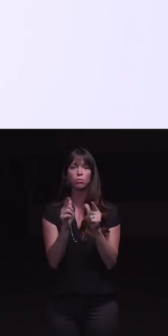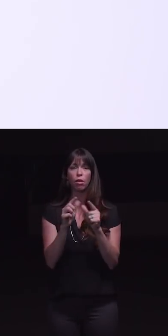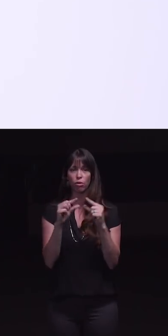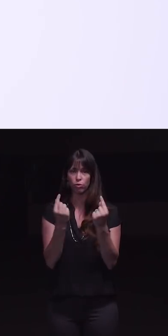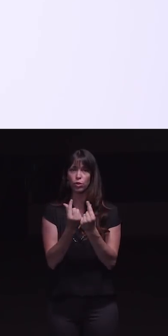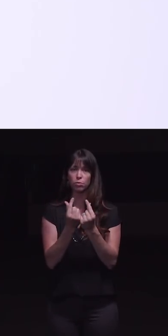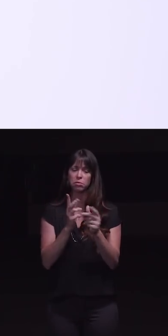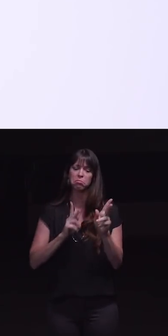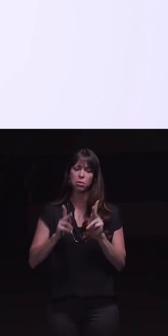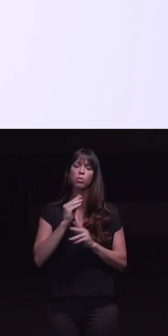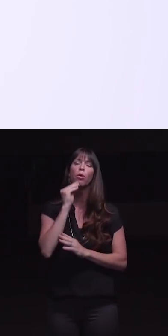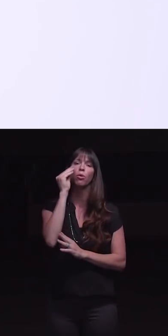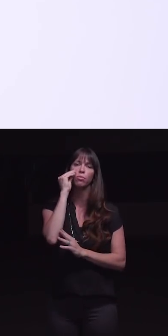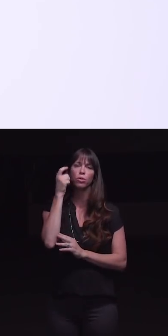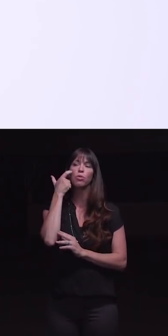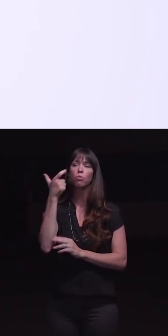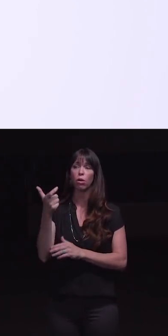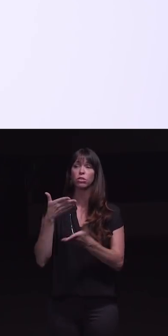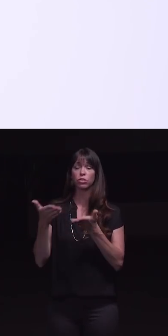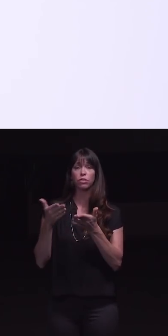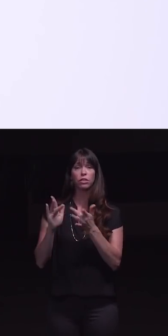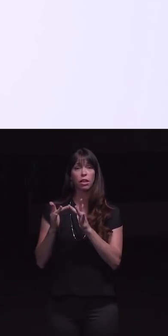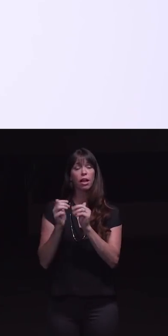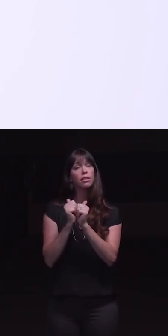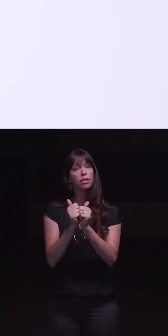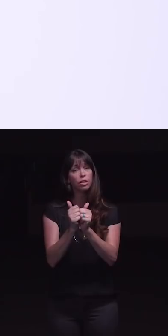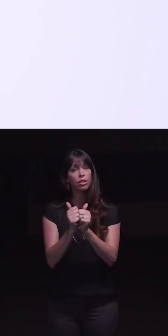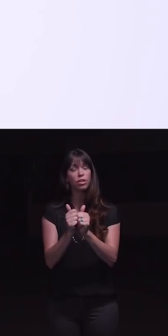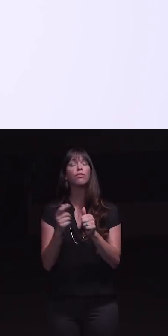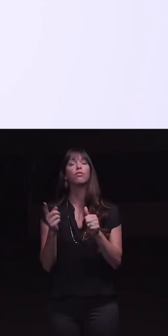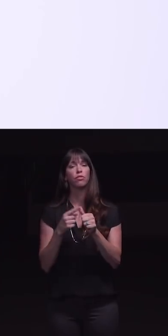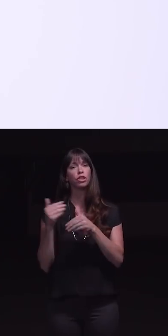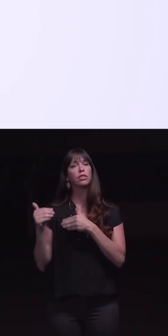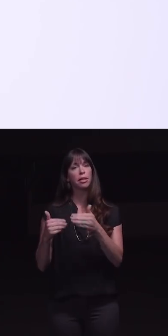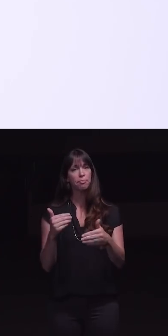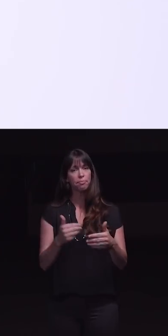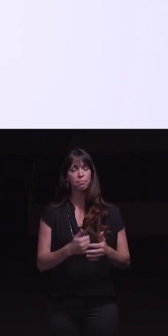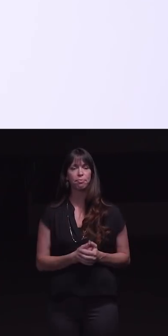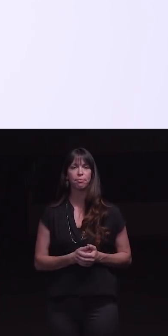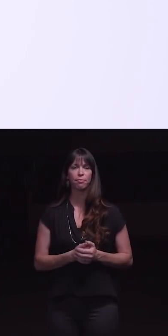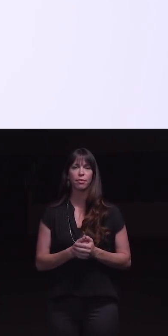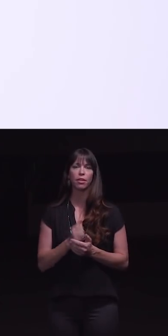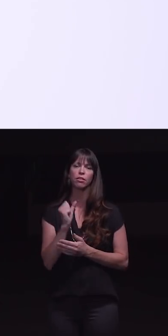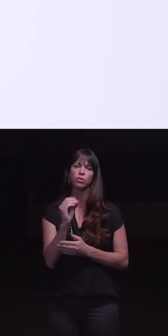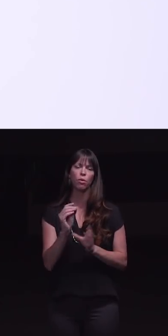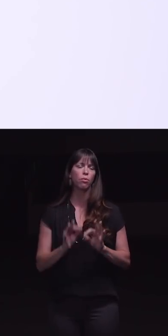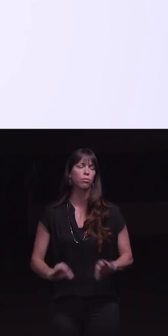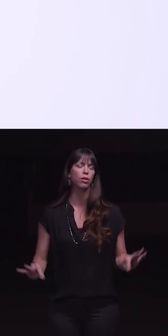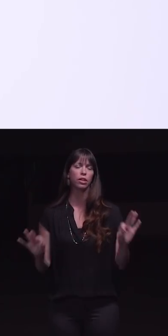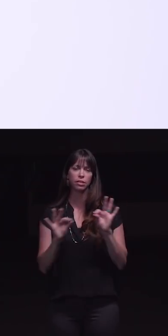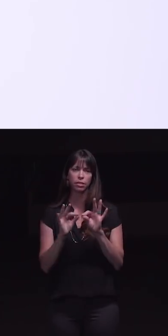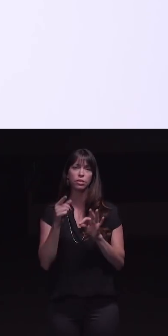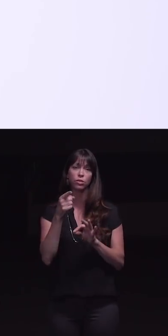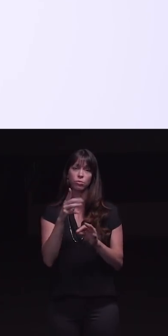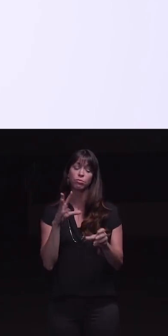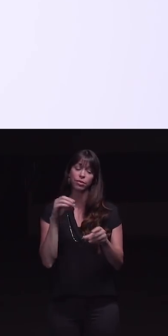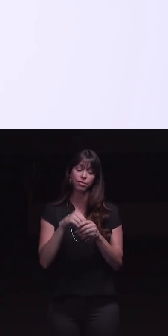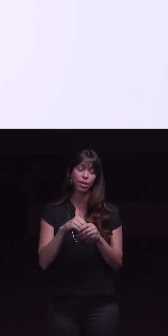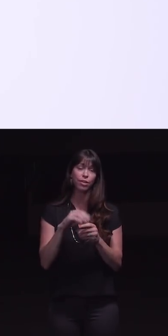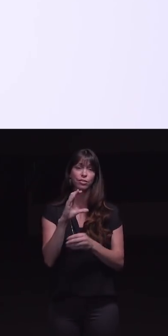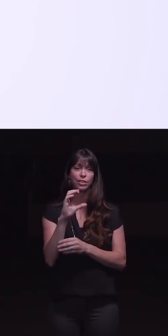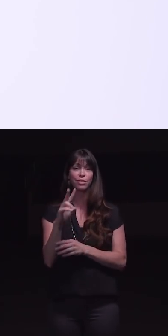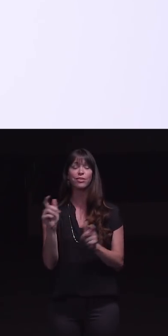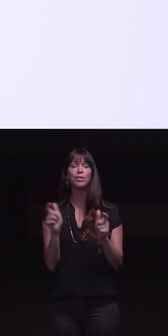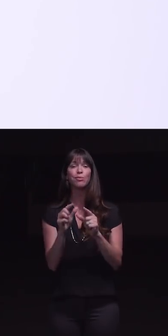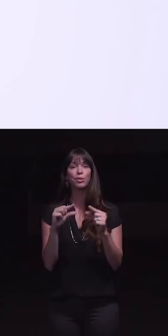groups in people's homes to watch the service together. That will be our first step. That's why it's so important for you to be a part of a